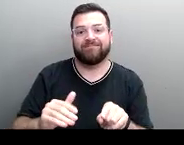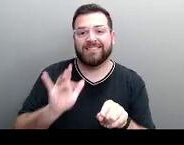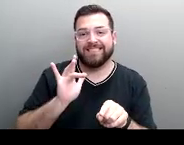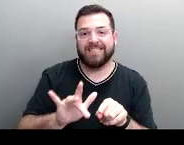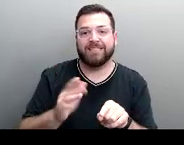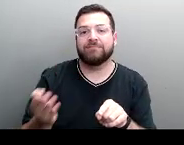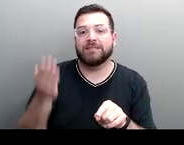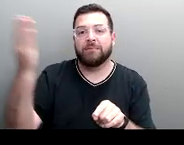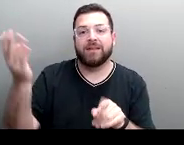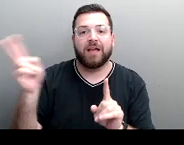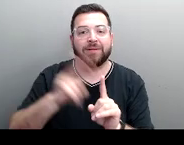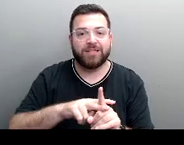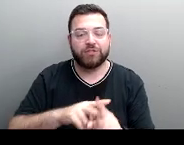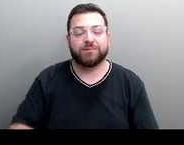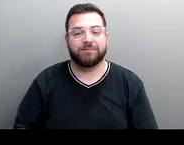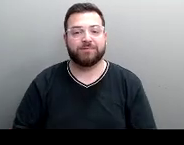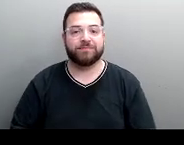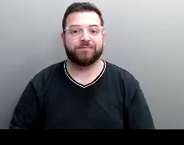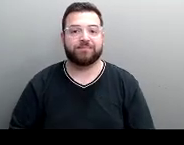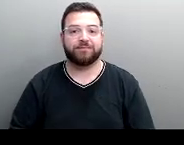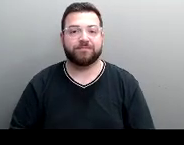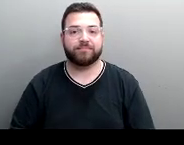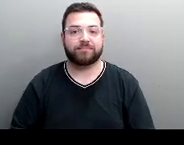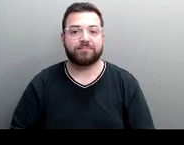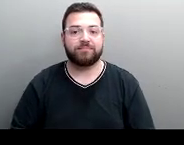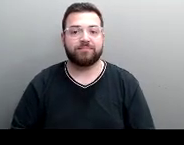and you'll click on Submit Application.